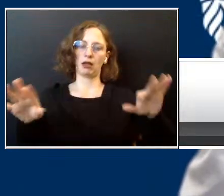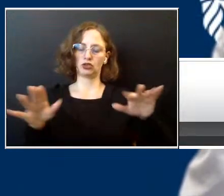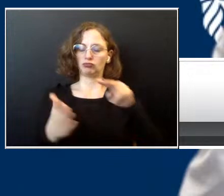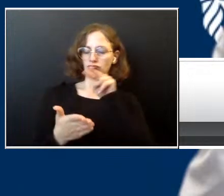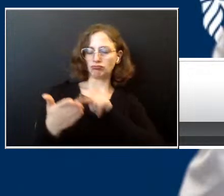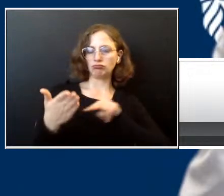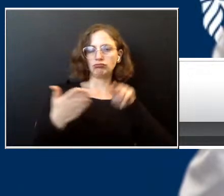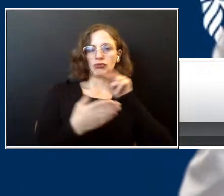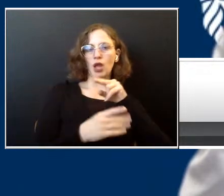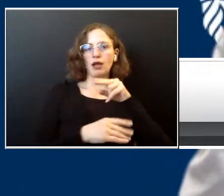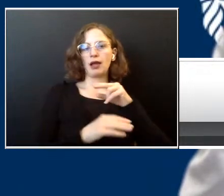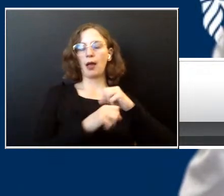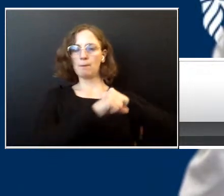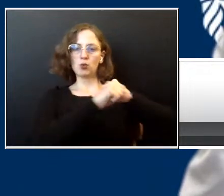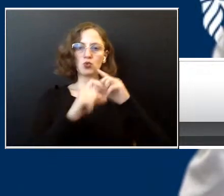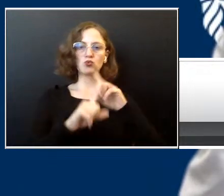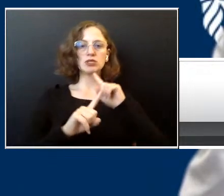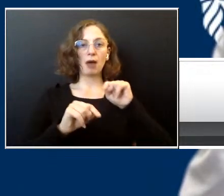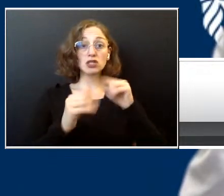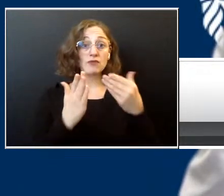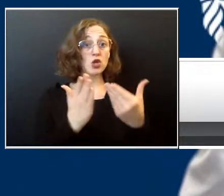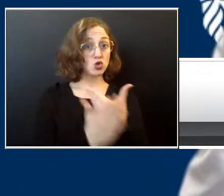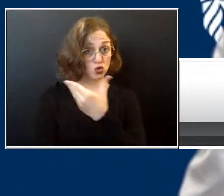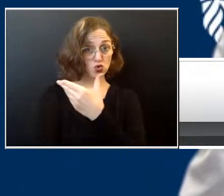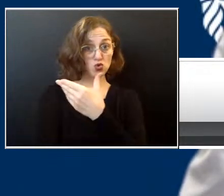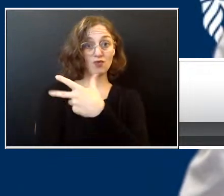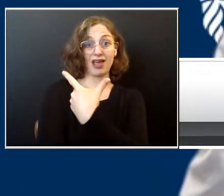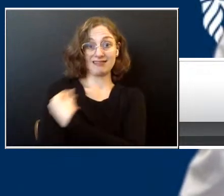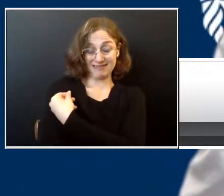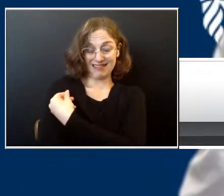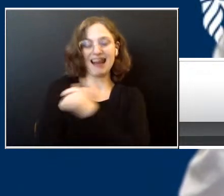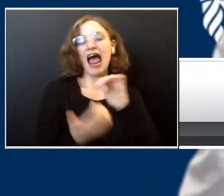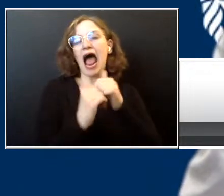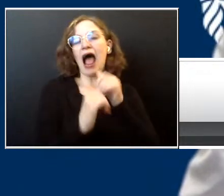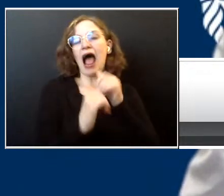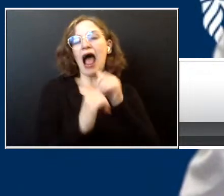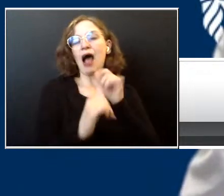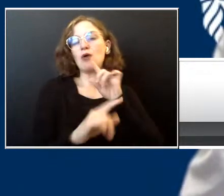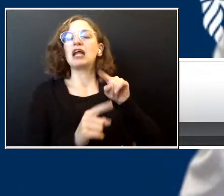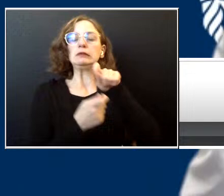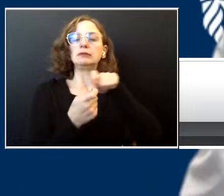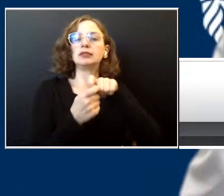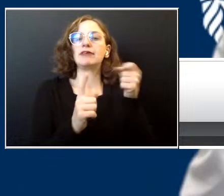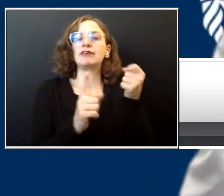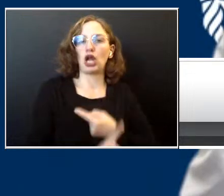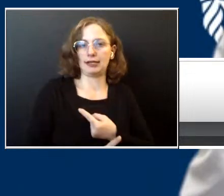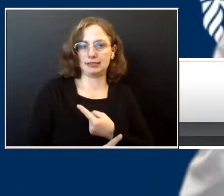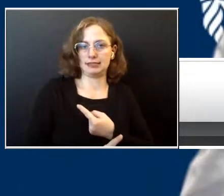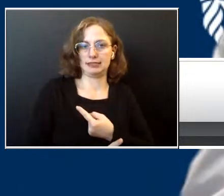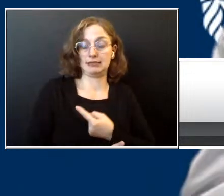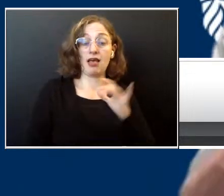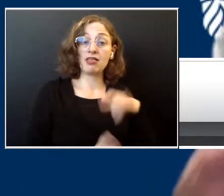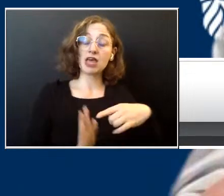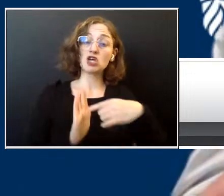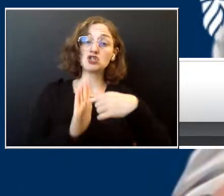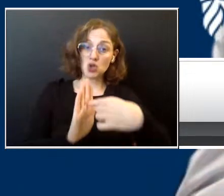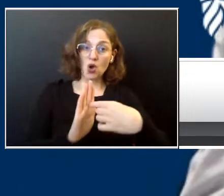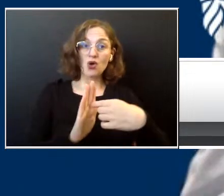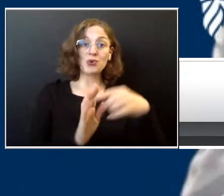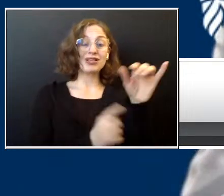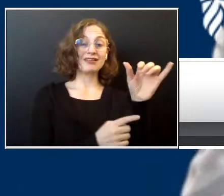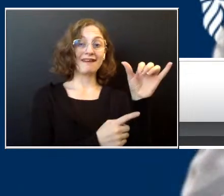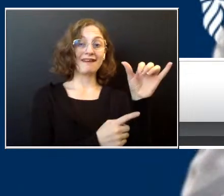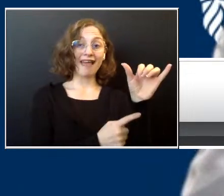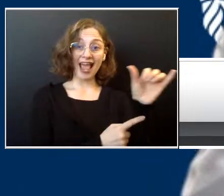COVID vaccine to certain variants. And what that showed was that as far as antibodies go, your body